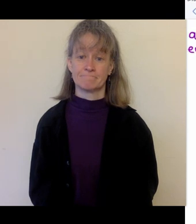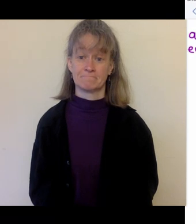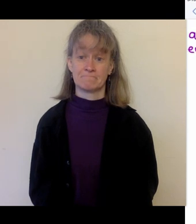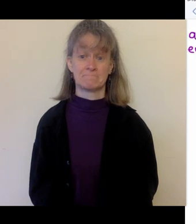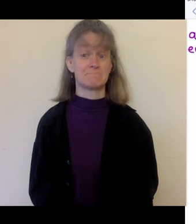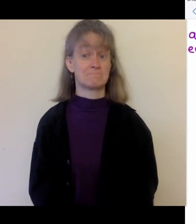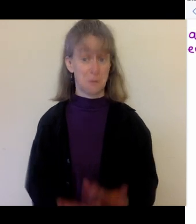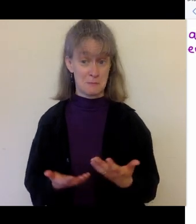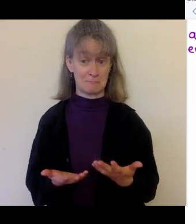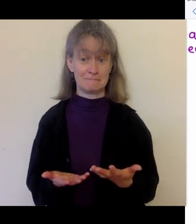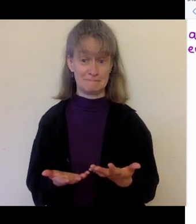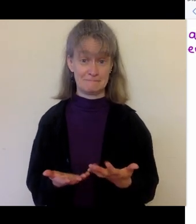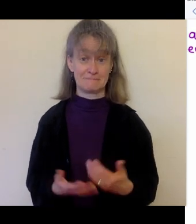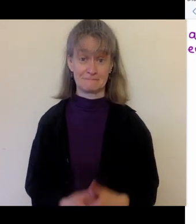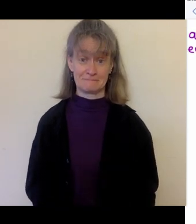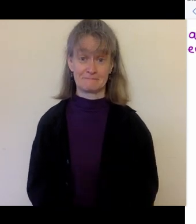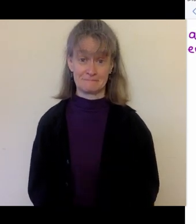So,